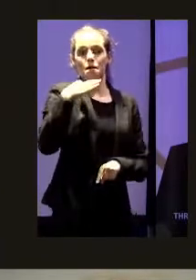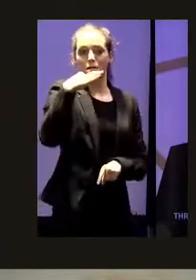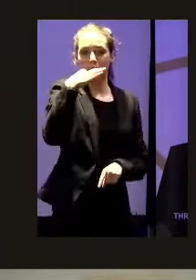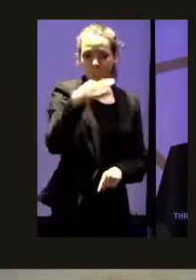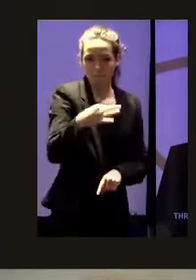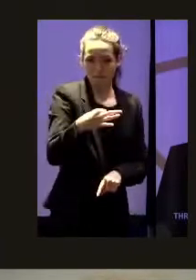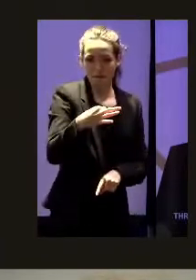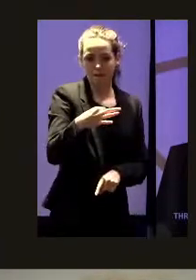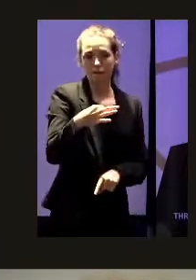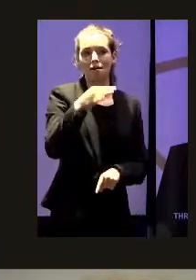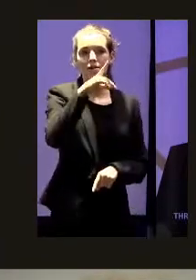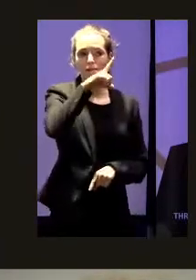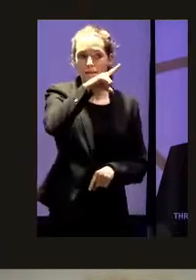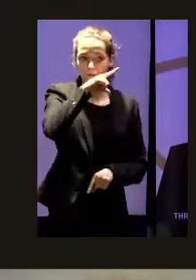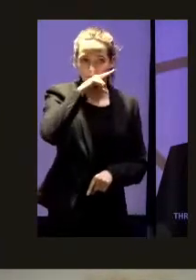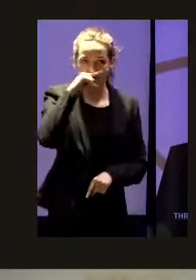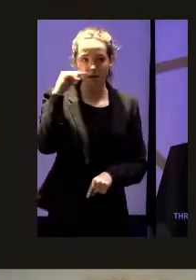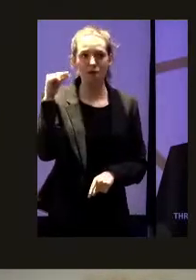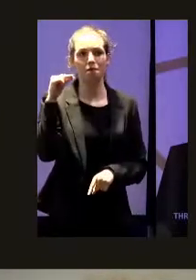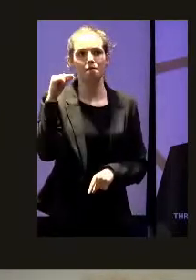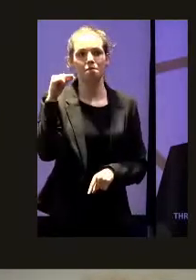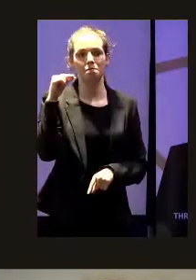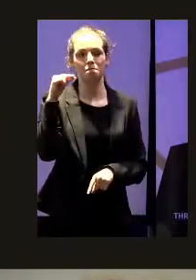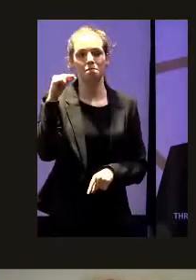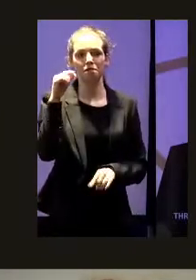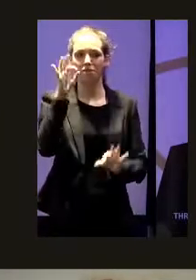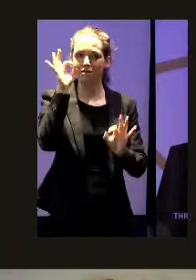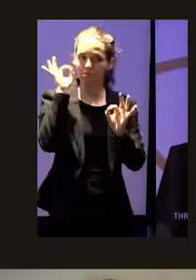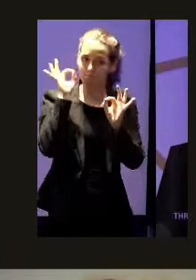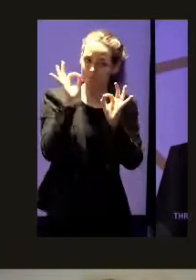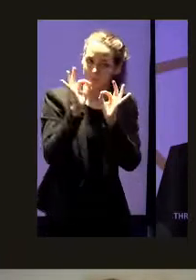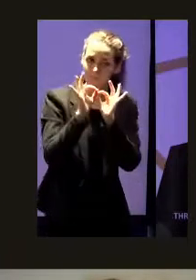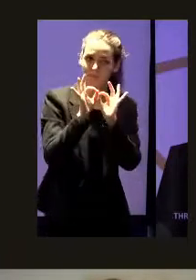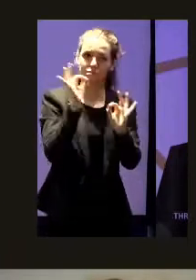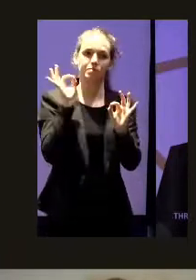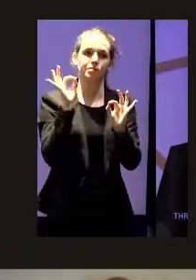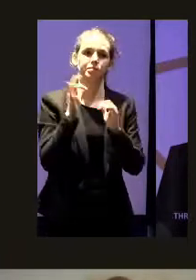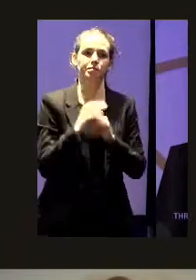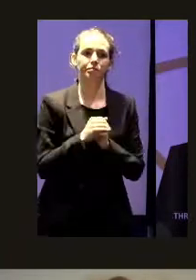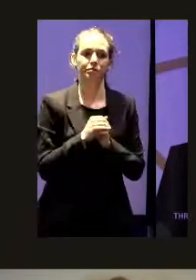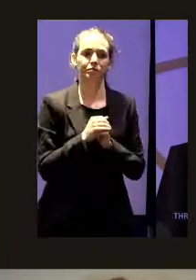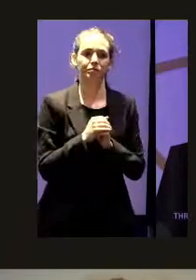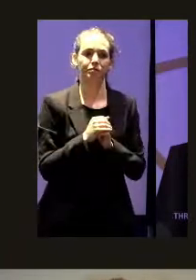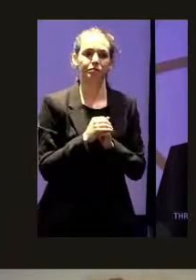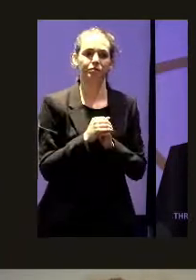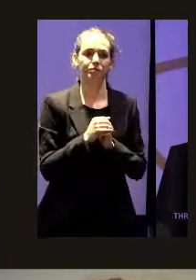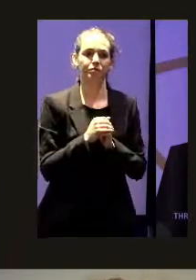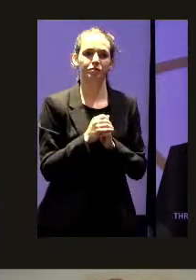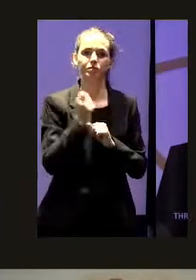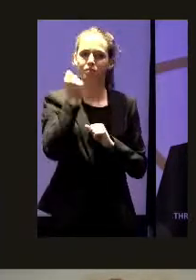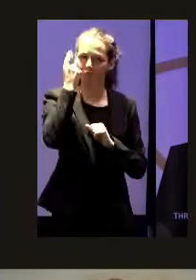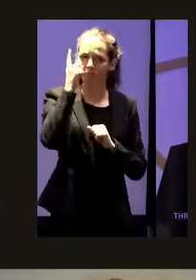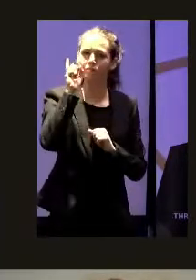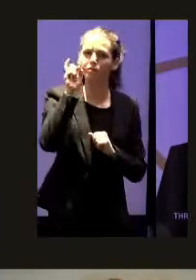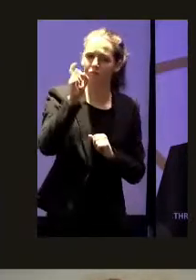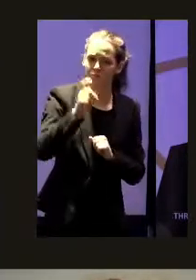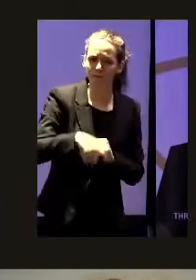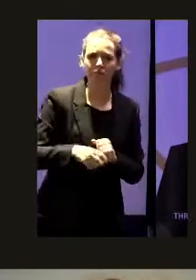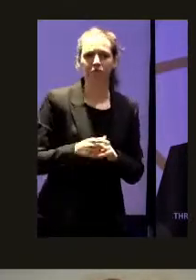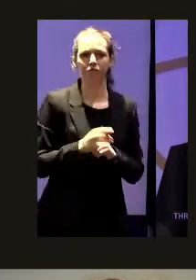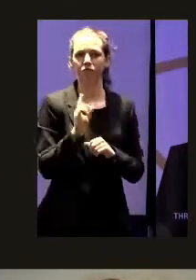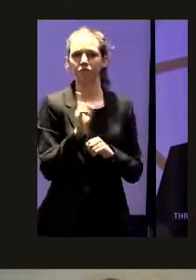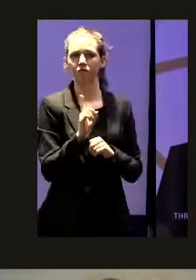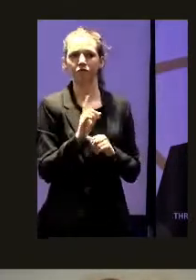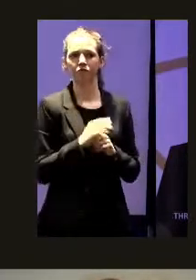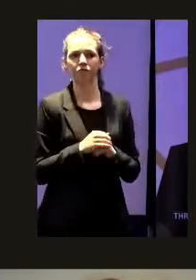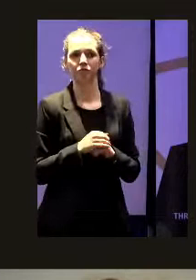being given to those particular features. And you must understand that part of the features